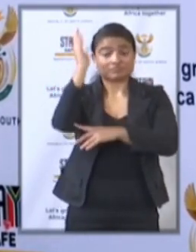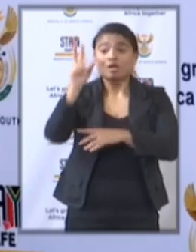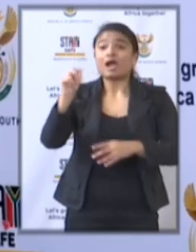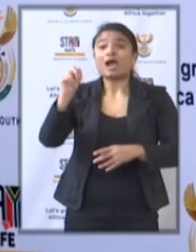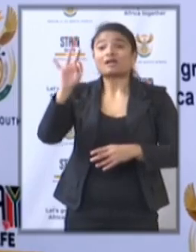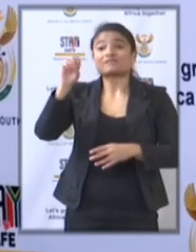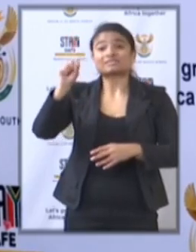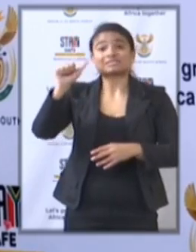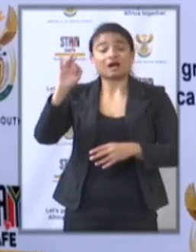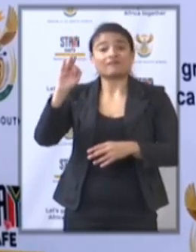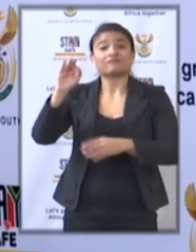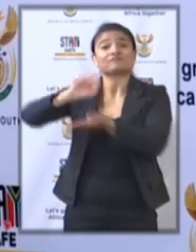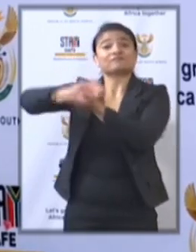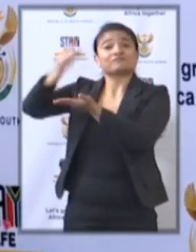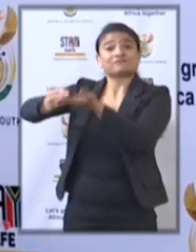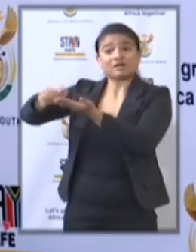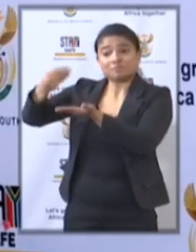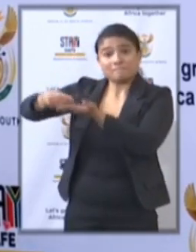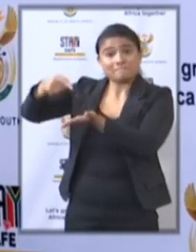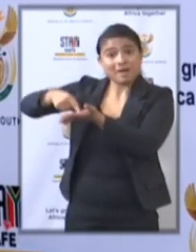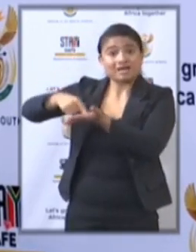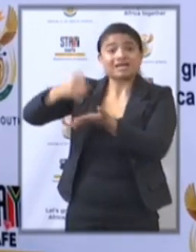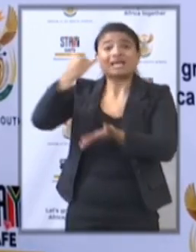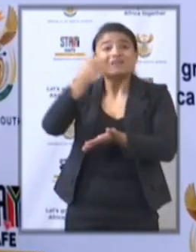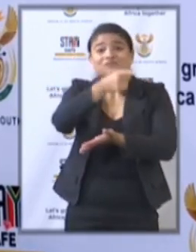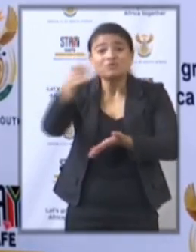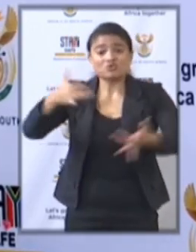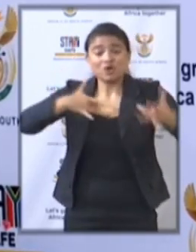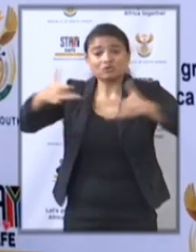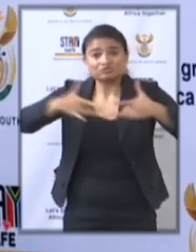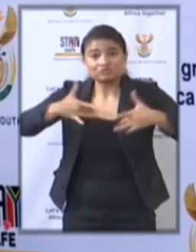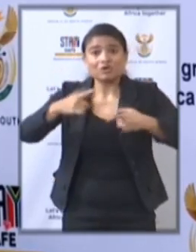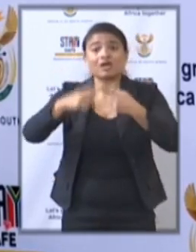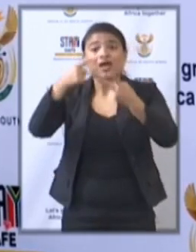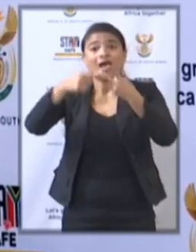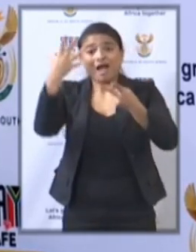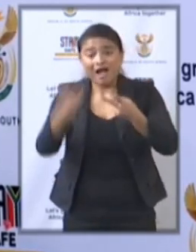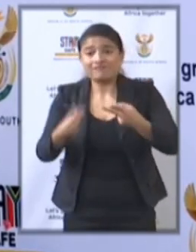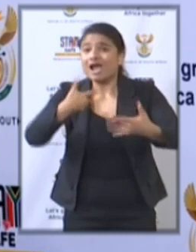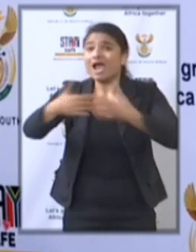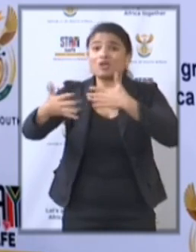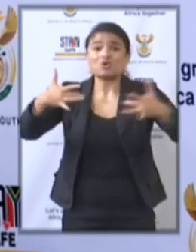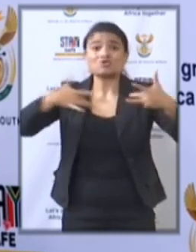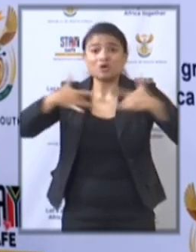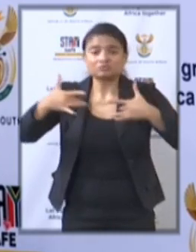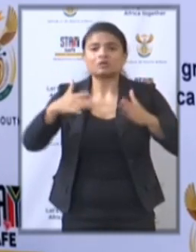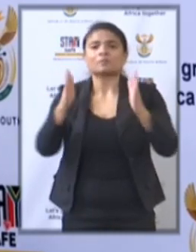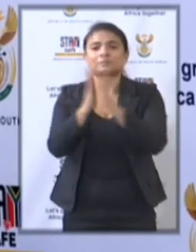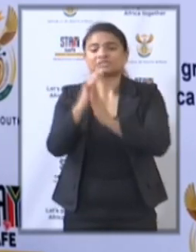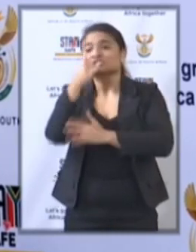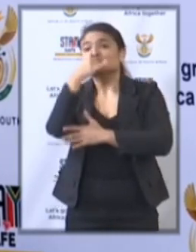send their inquiries, is as follows. It's